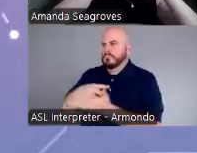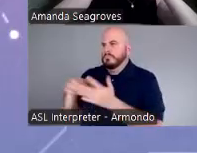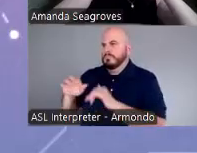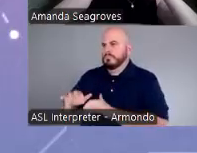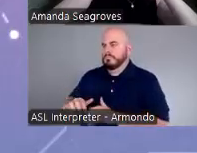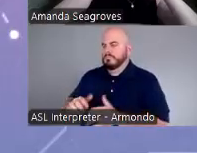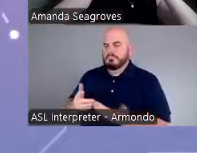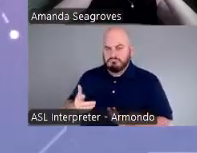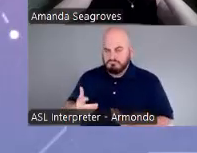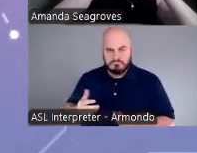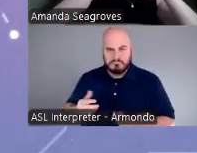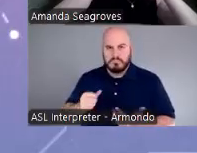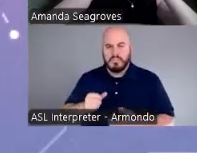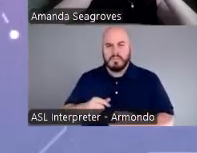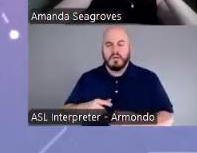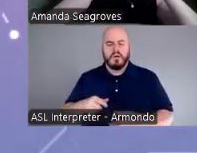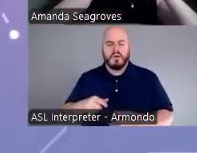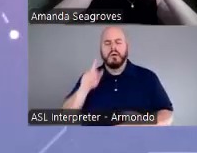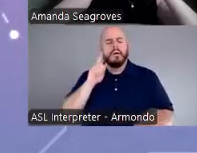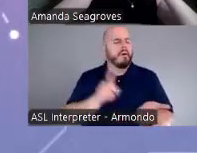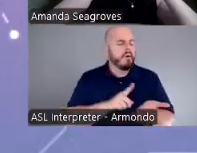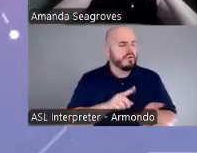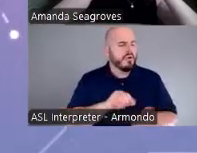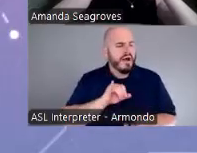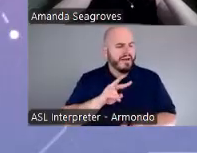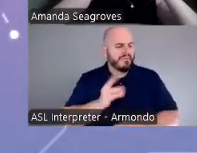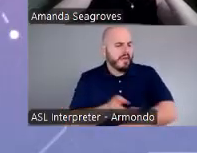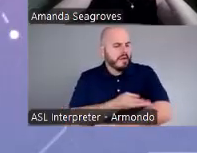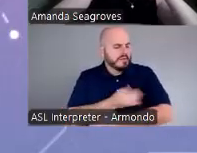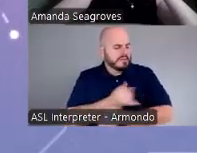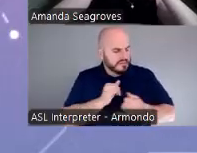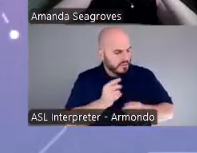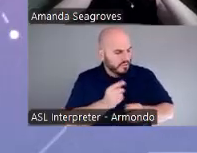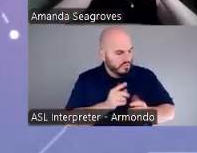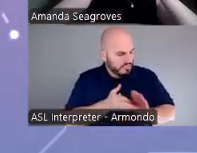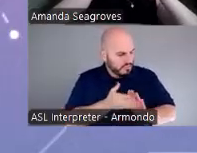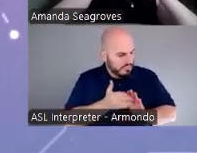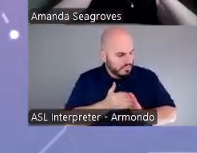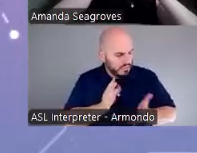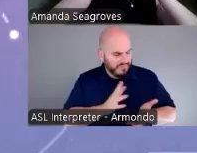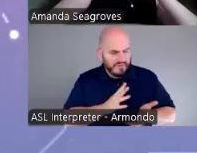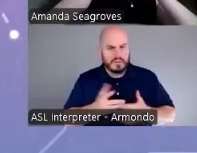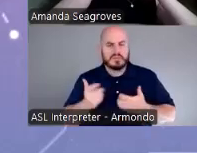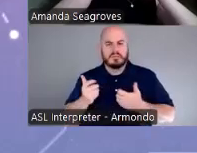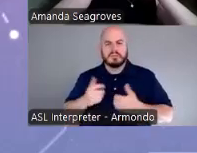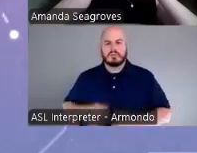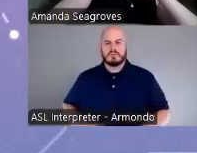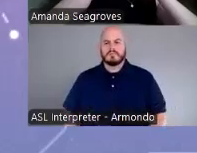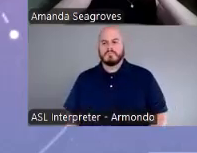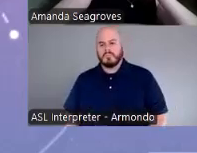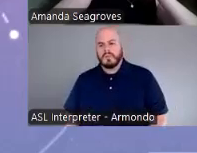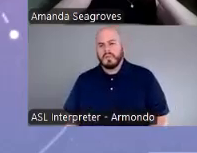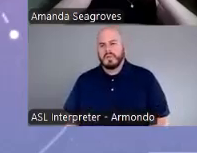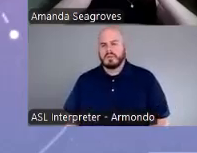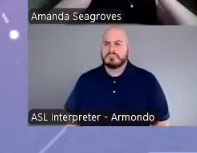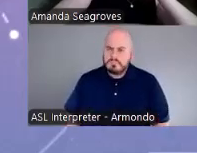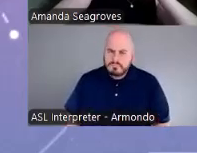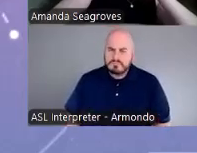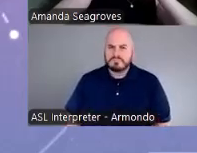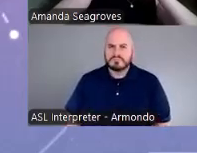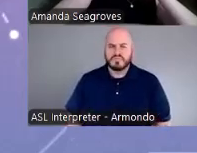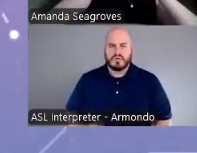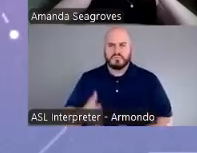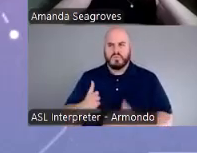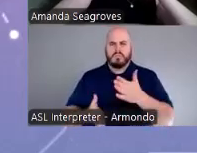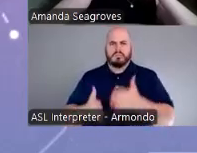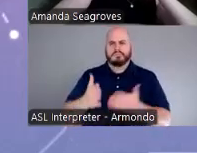maybe if the IV was still running and pulling numbers off the vitals and tracking machine. This is so unfortunate, and I